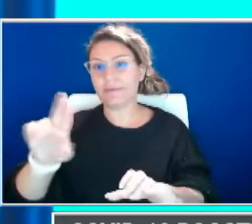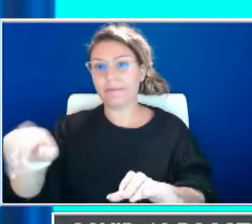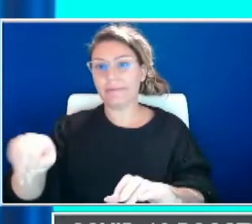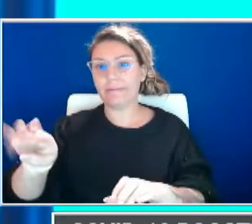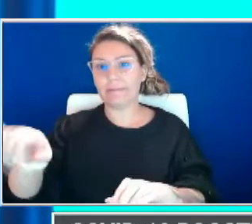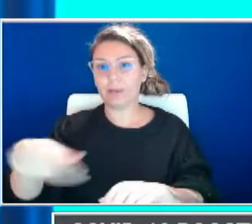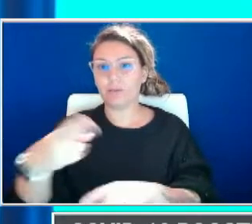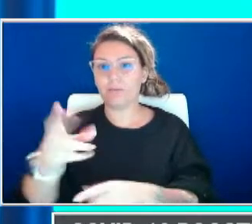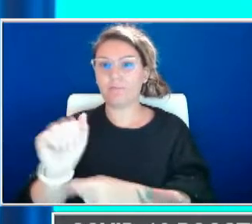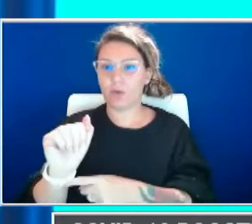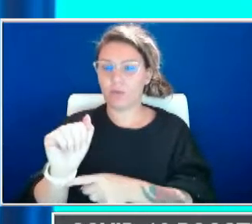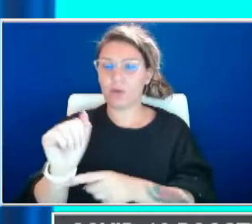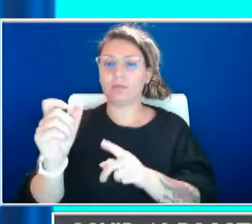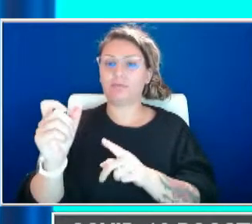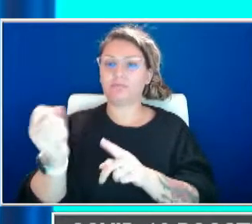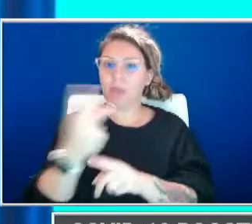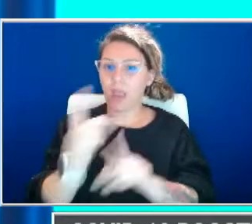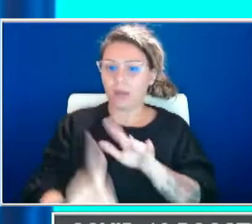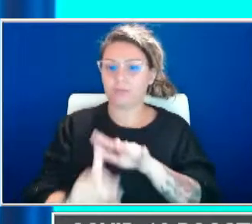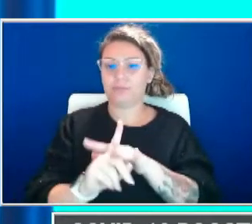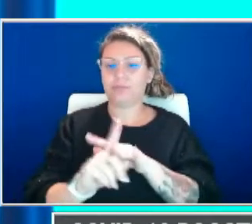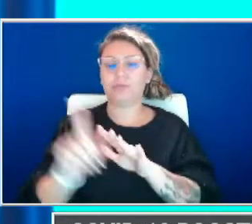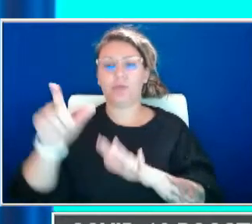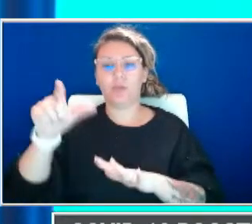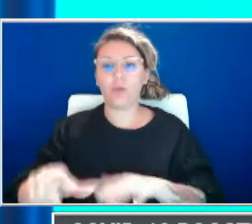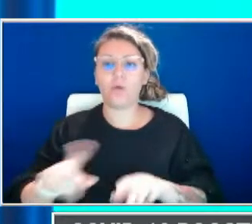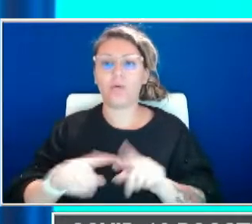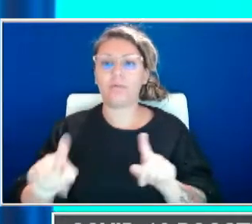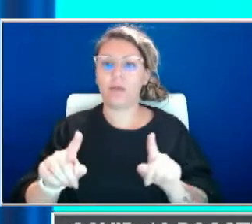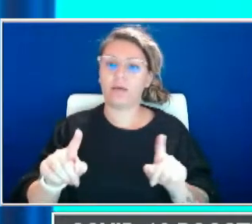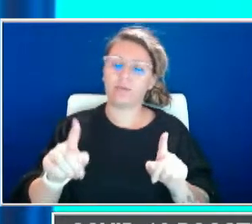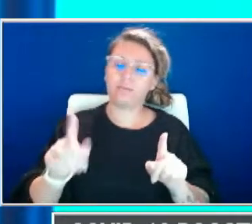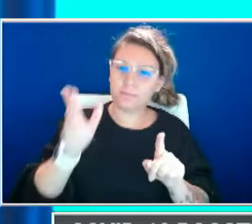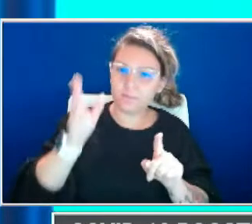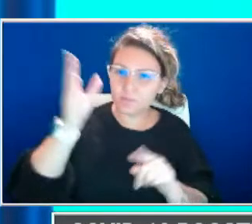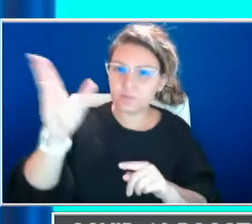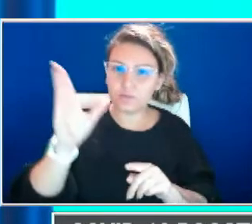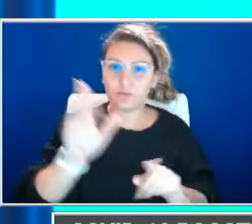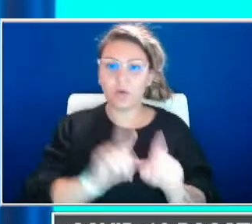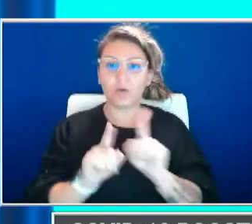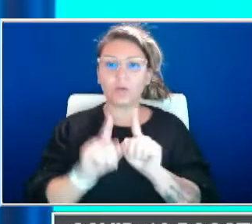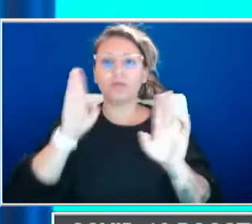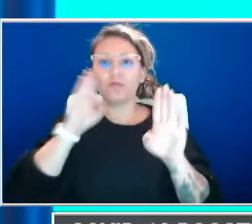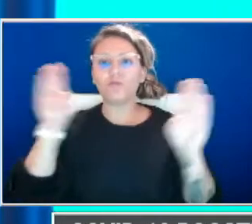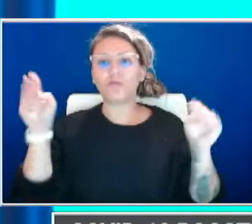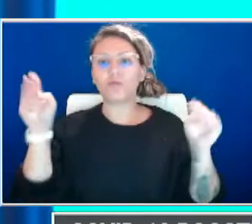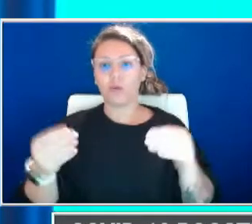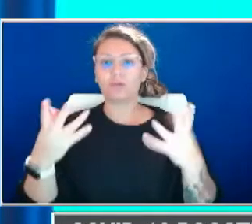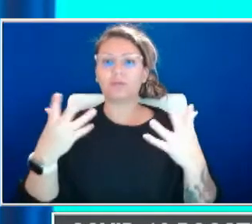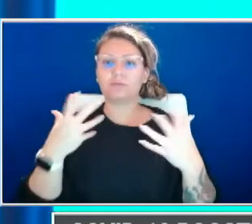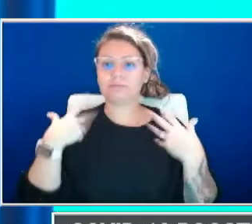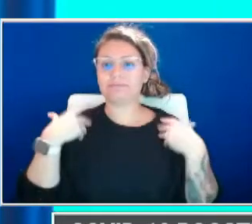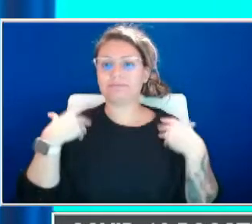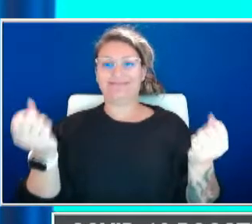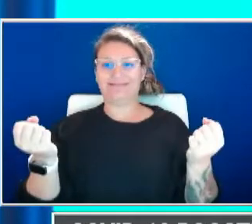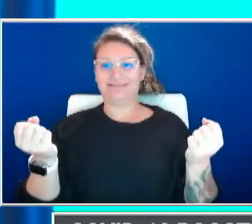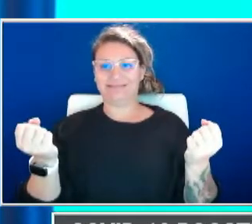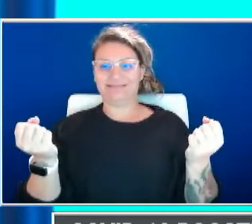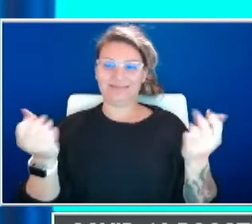lower and lower. But in the long term, we also focus on well-being and what we call